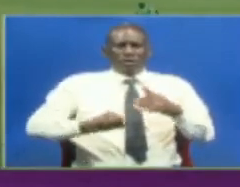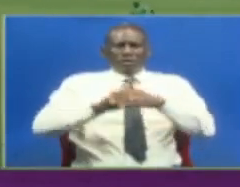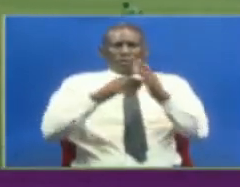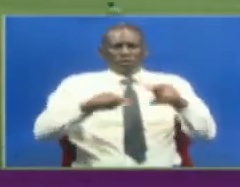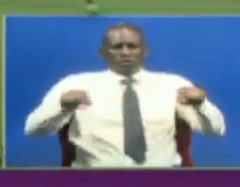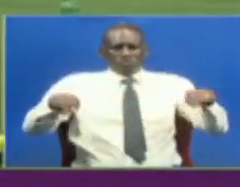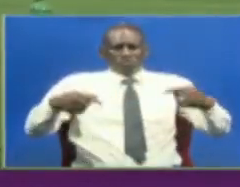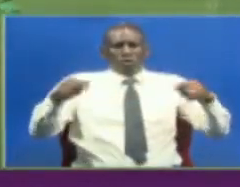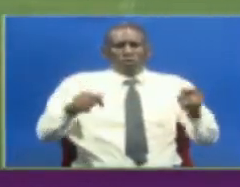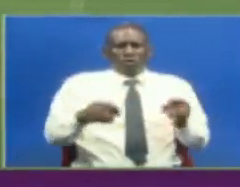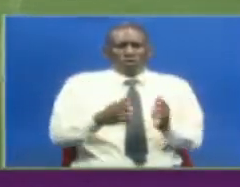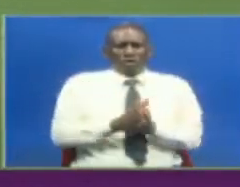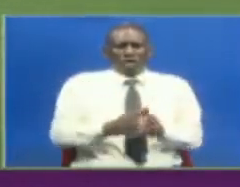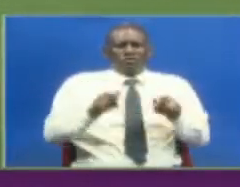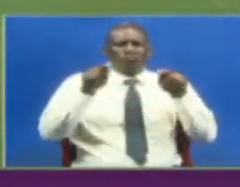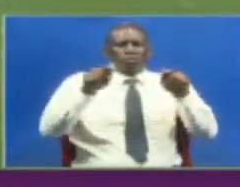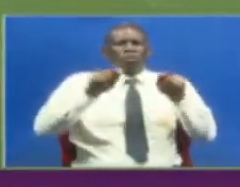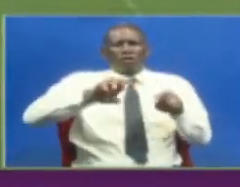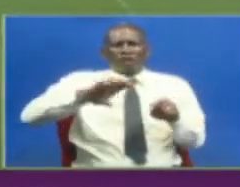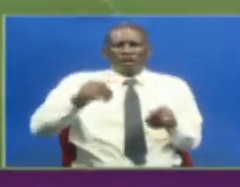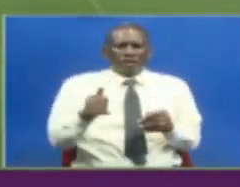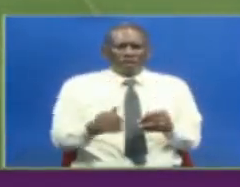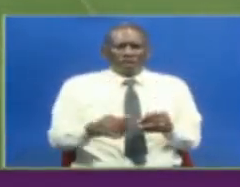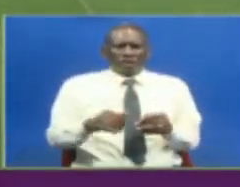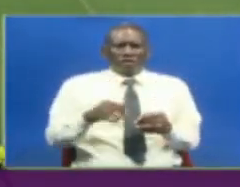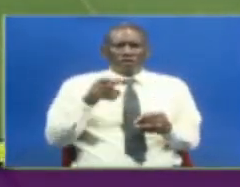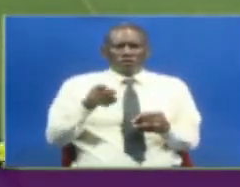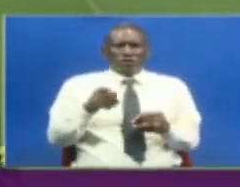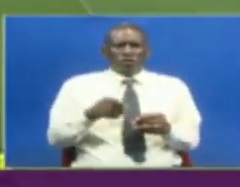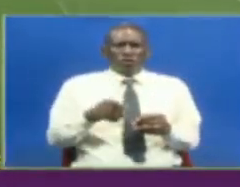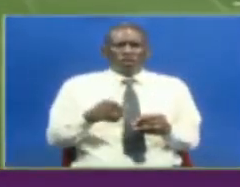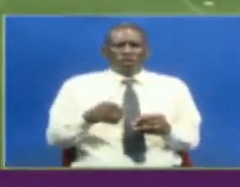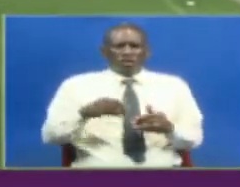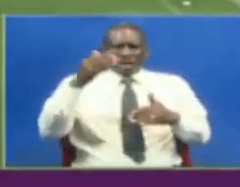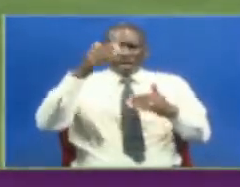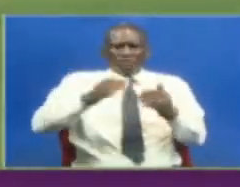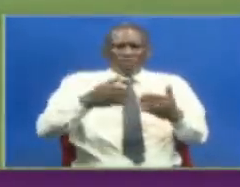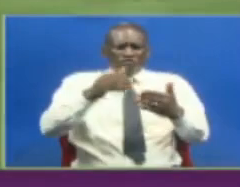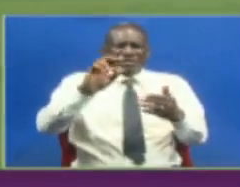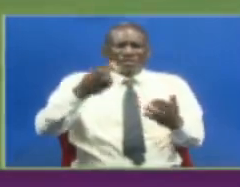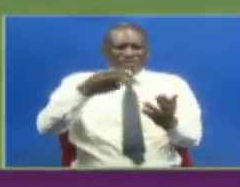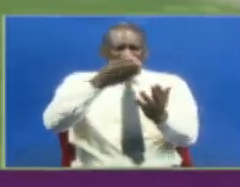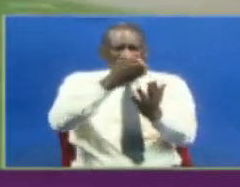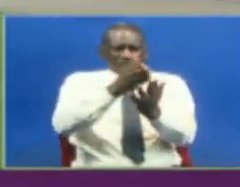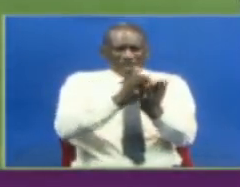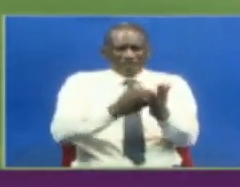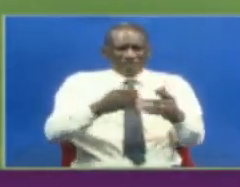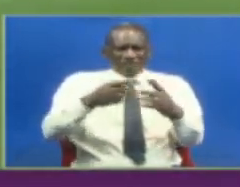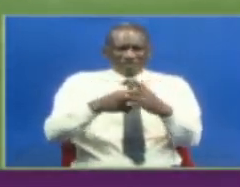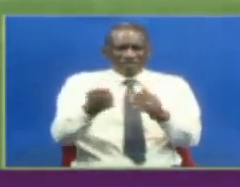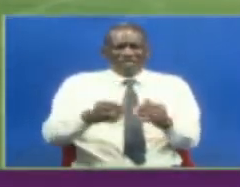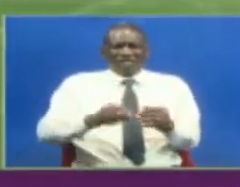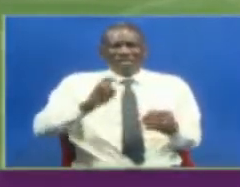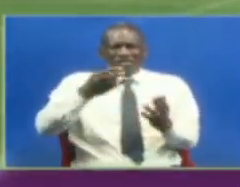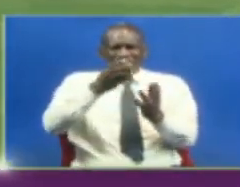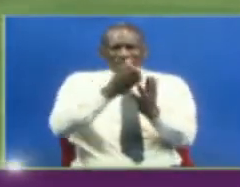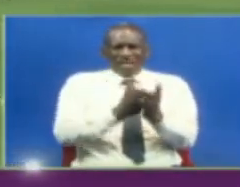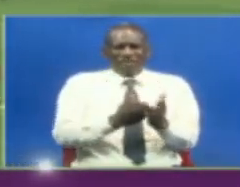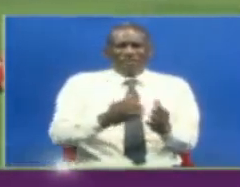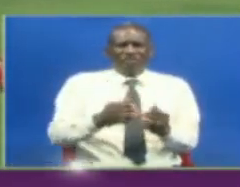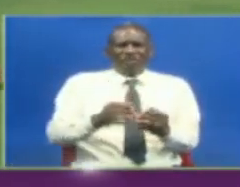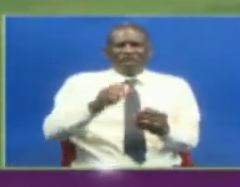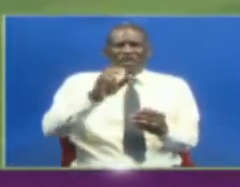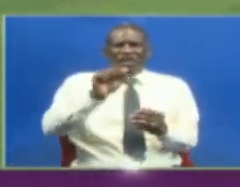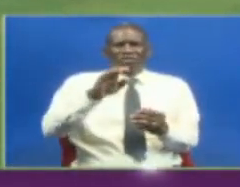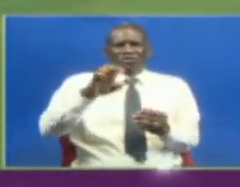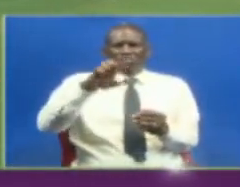being thrown at each other. The brawl died down just before the second half resumed. The 79th minute, Aduda Abisalom was given his